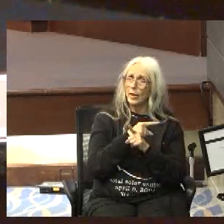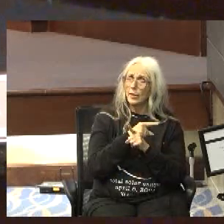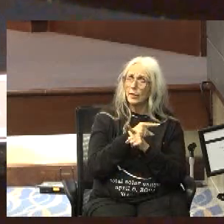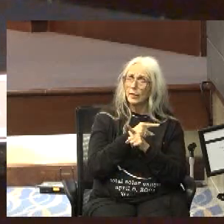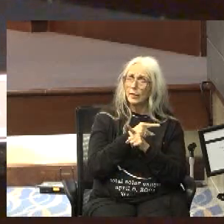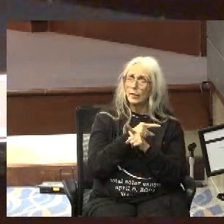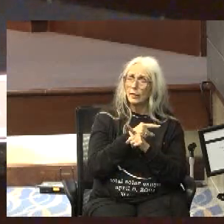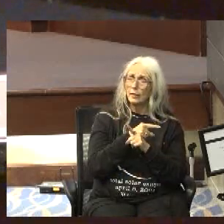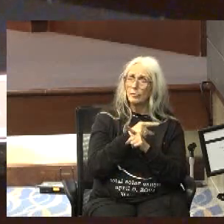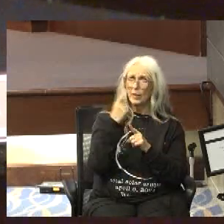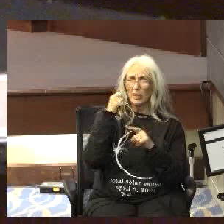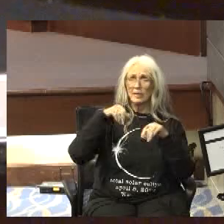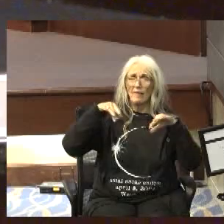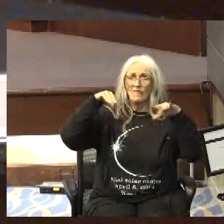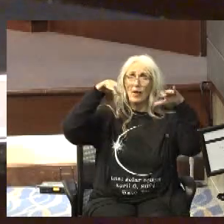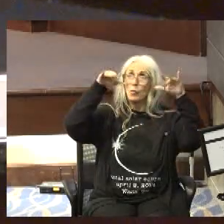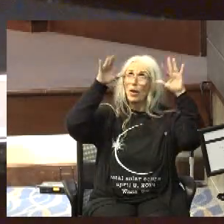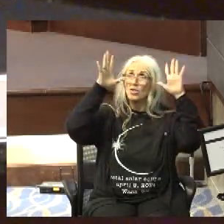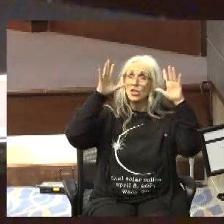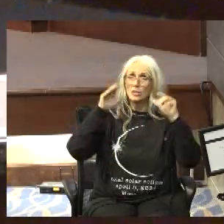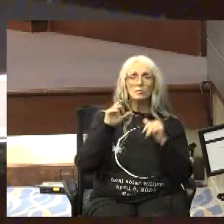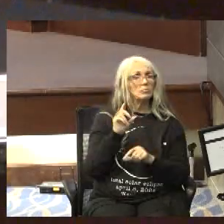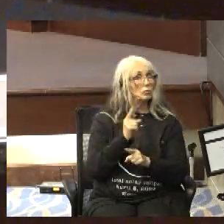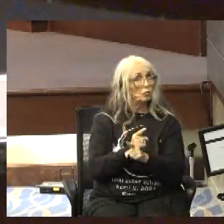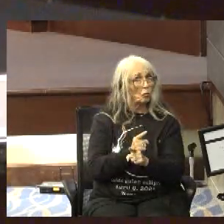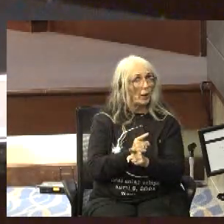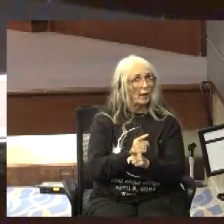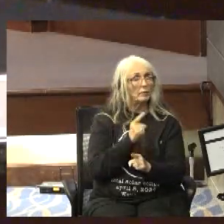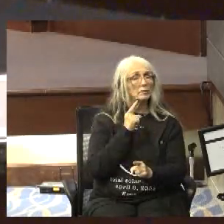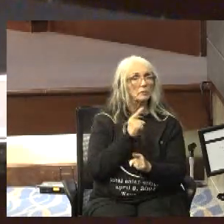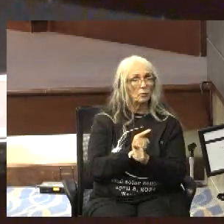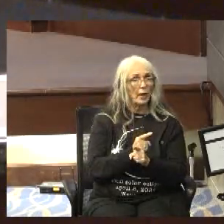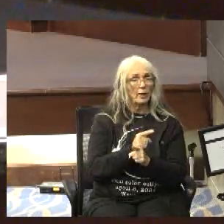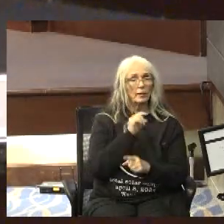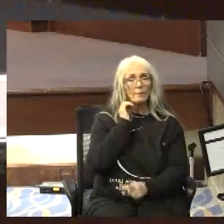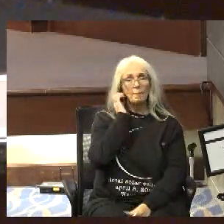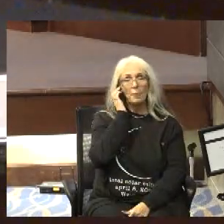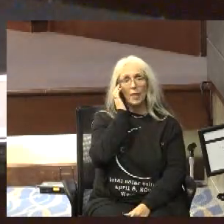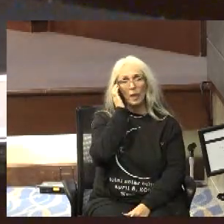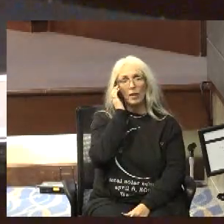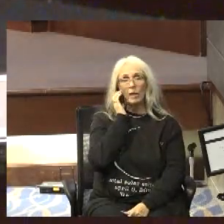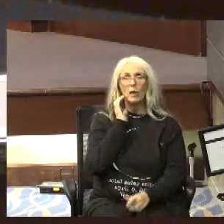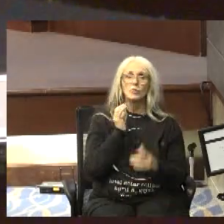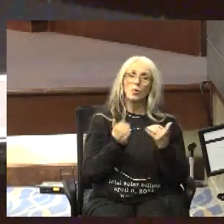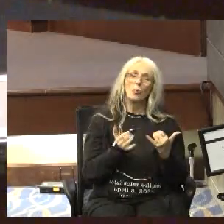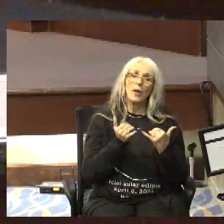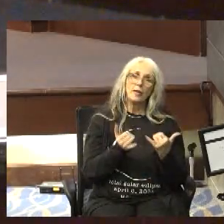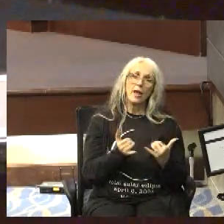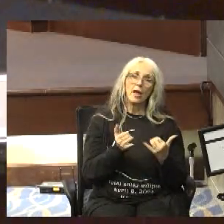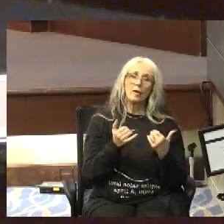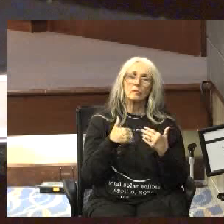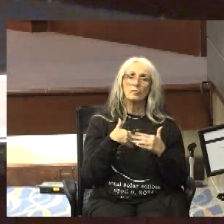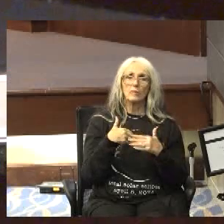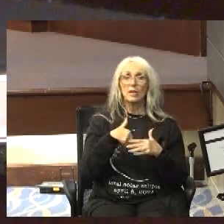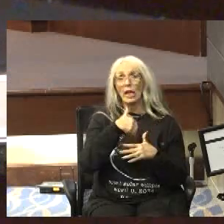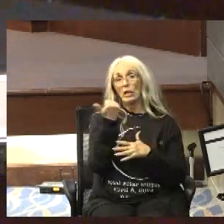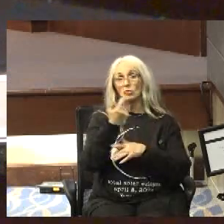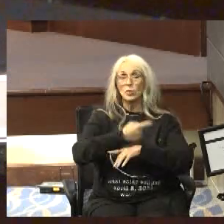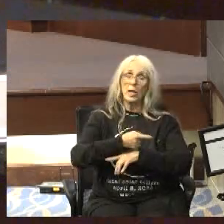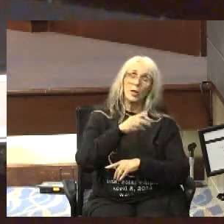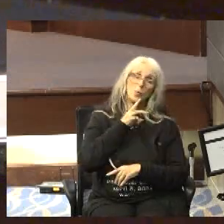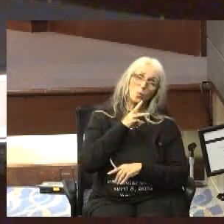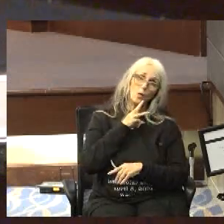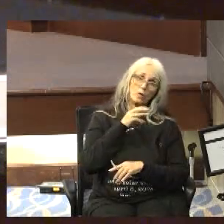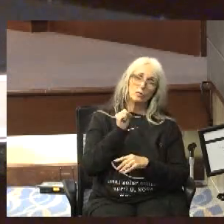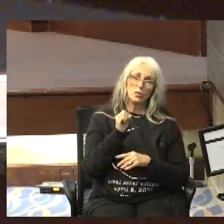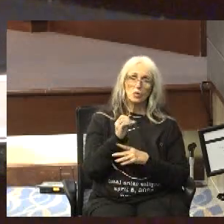correct for evaporation reasons? That is correct. Yes, sir. Okay. That is correct. And the idea here is maybe give an extra day for watering so